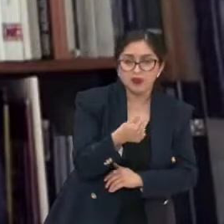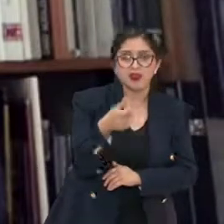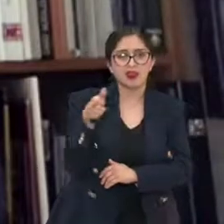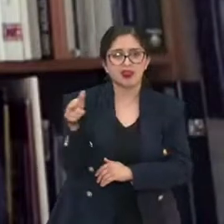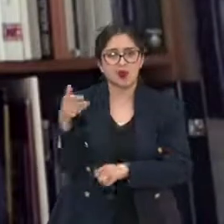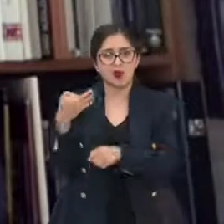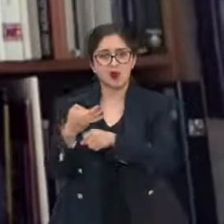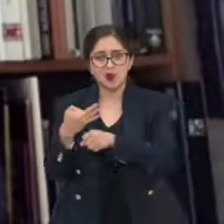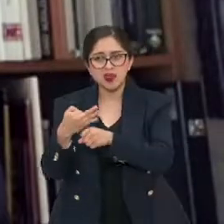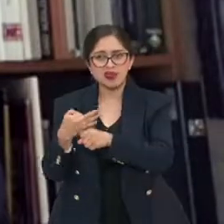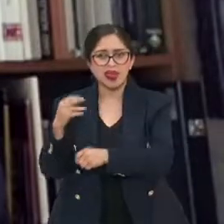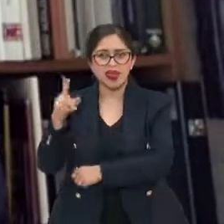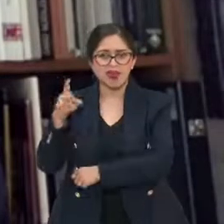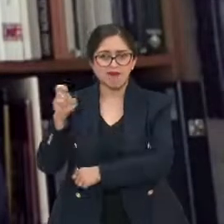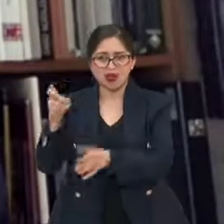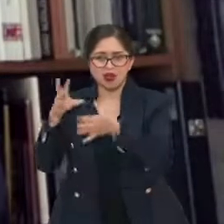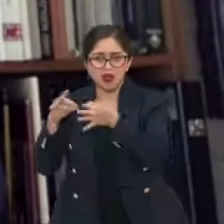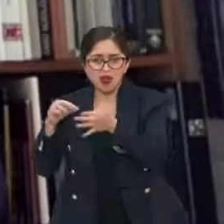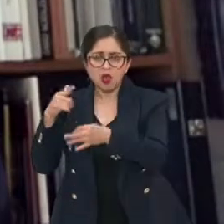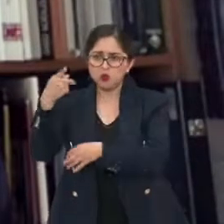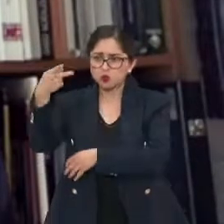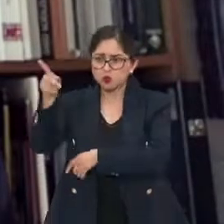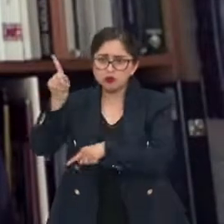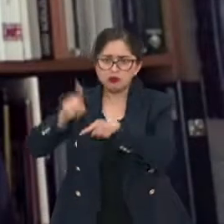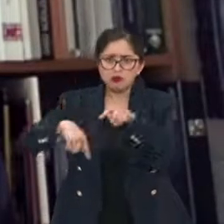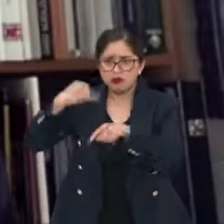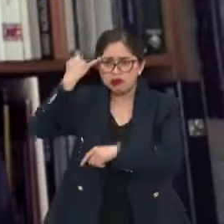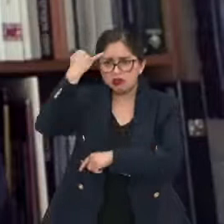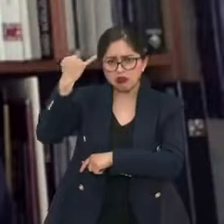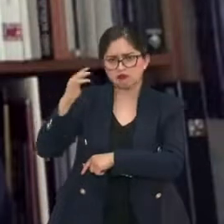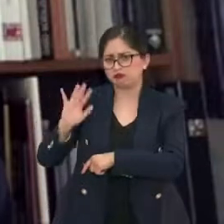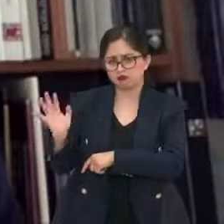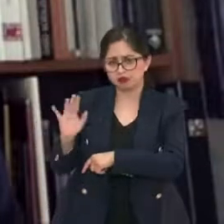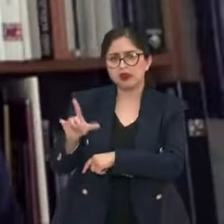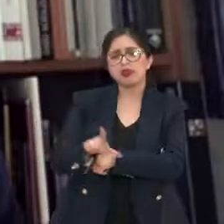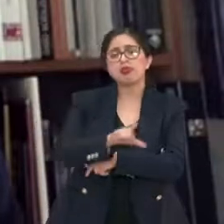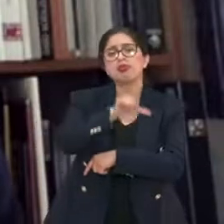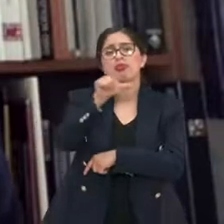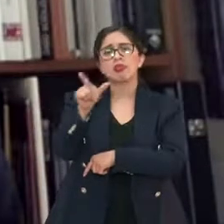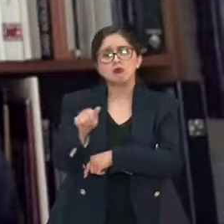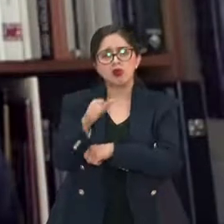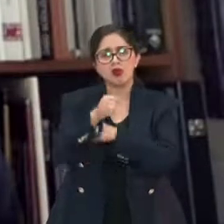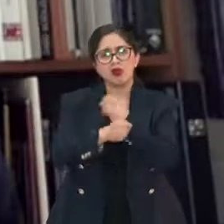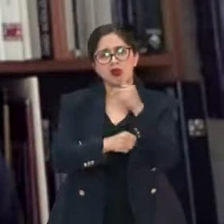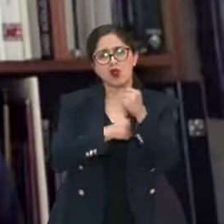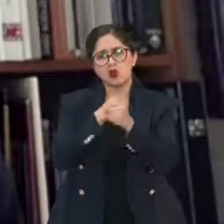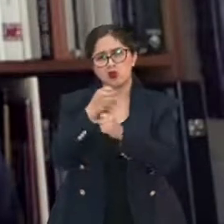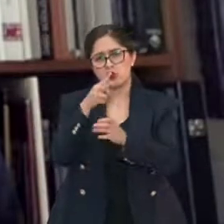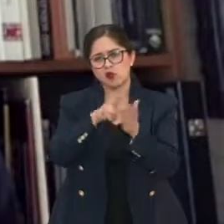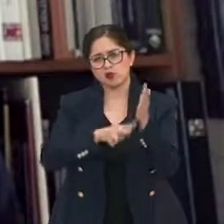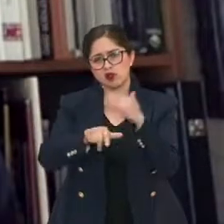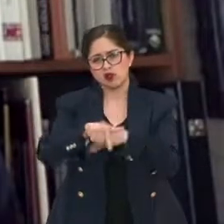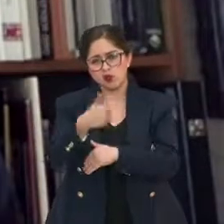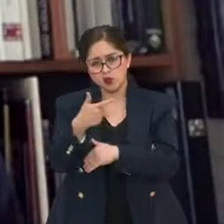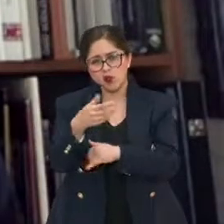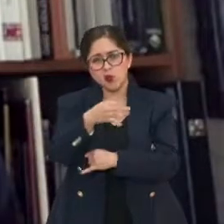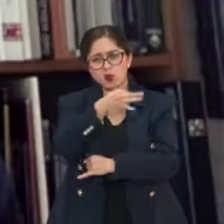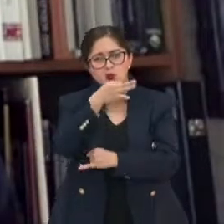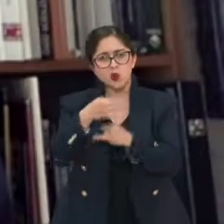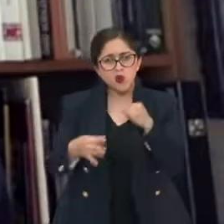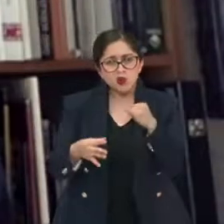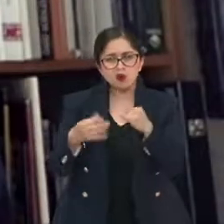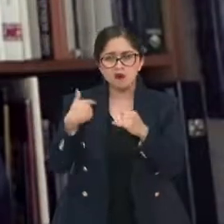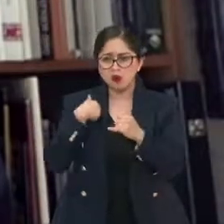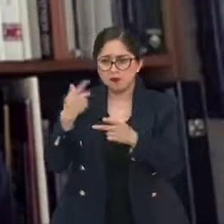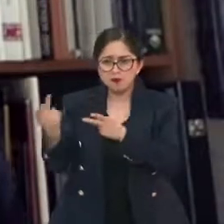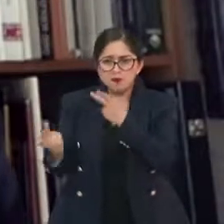Constitution, without trying to diminish what Rafael has just explained. Second, we would like to remind you that in